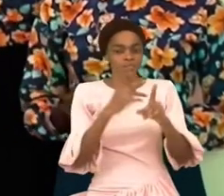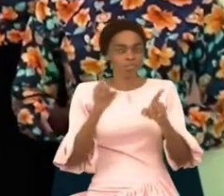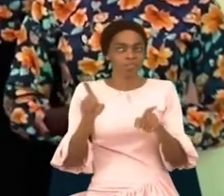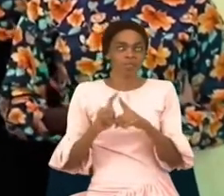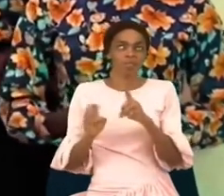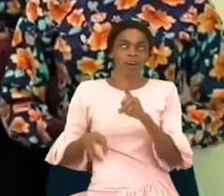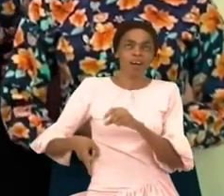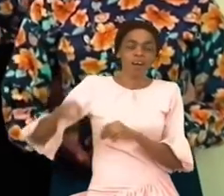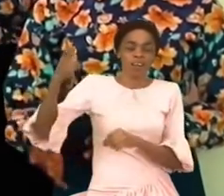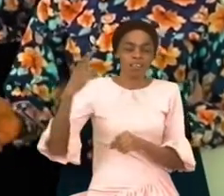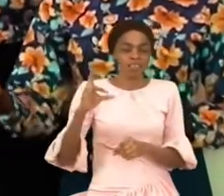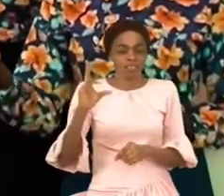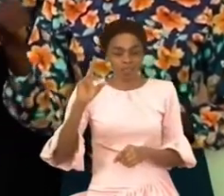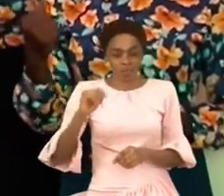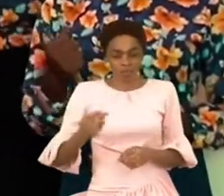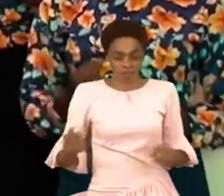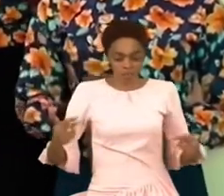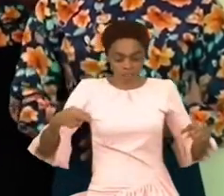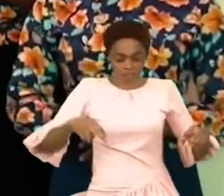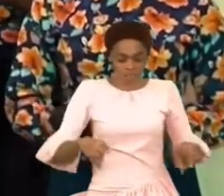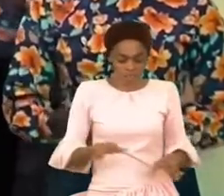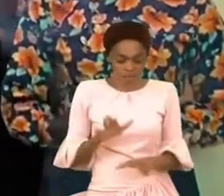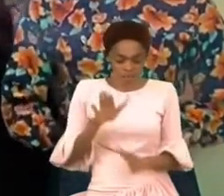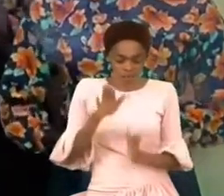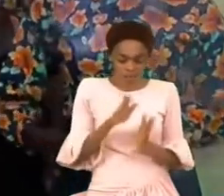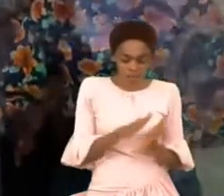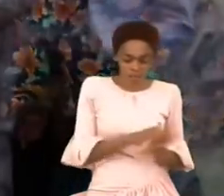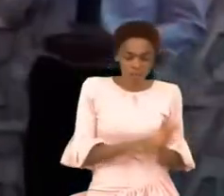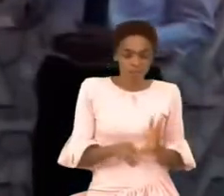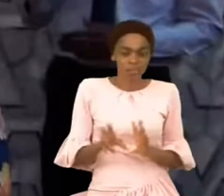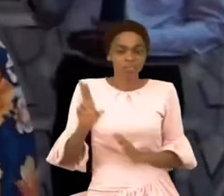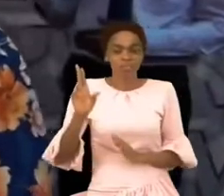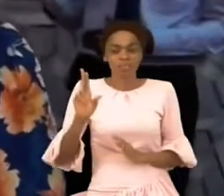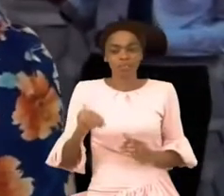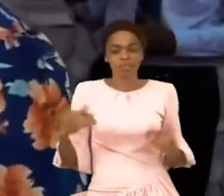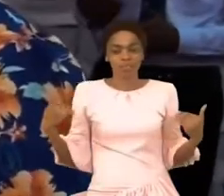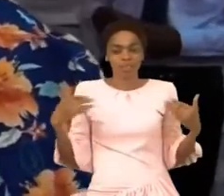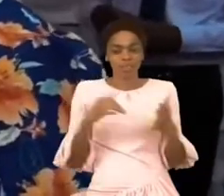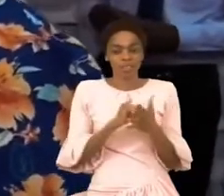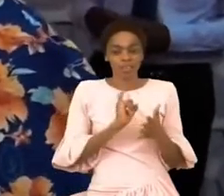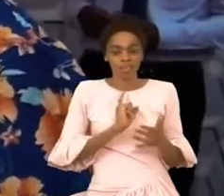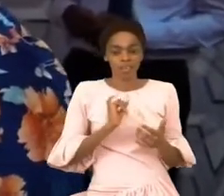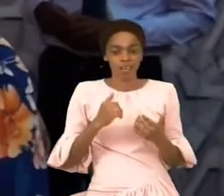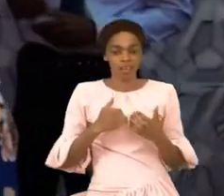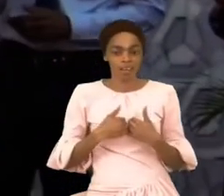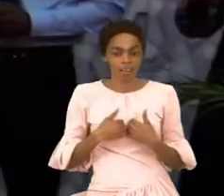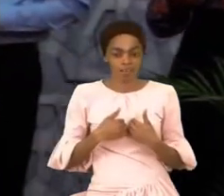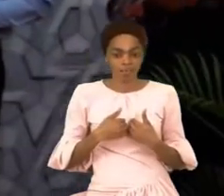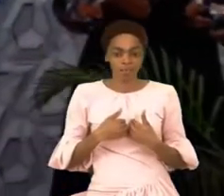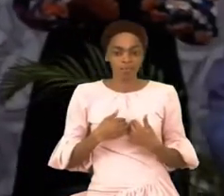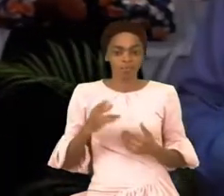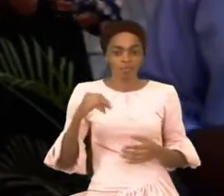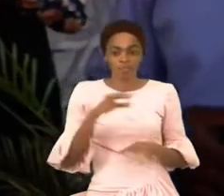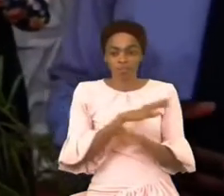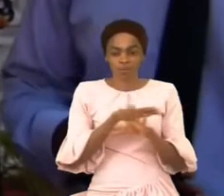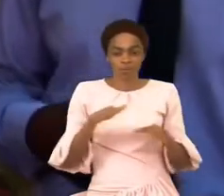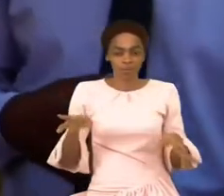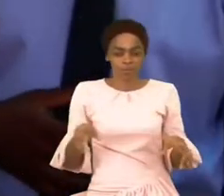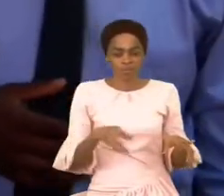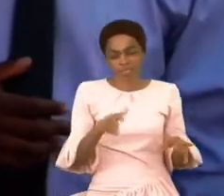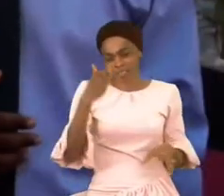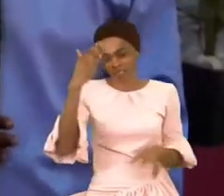low, there's no fear that I have, he doesn't already know, there's no to